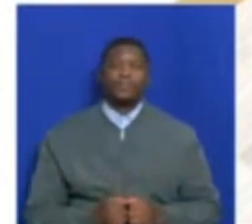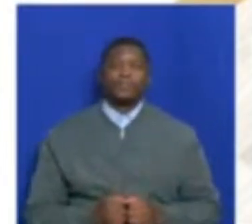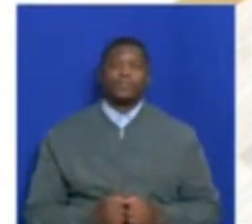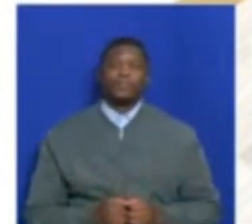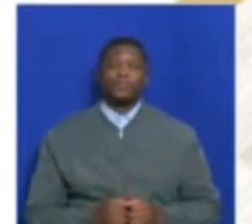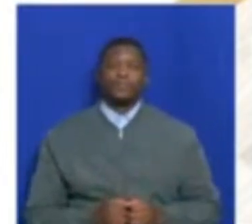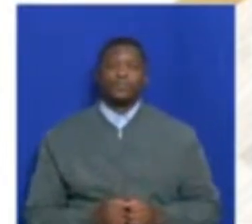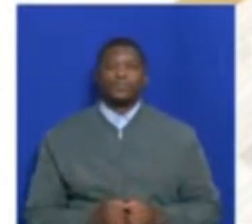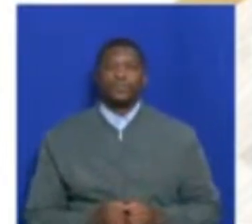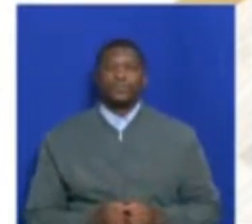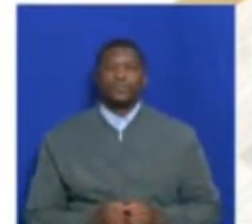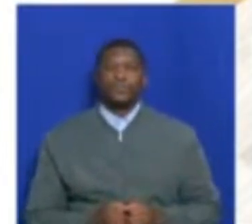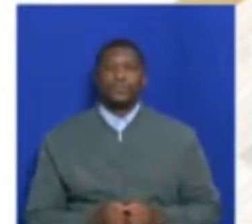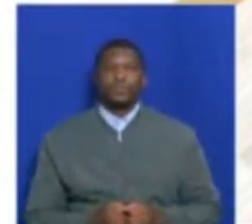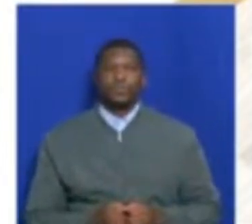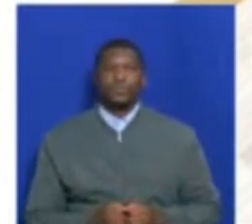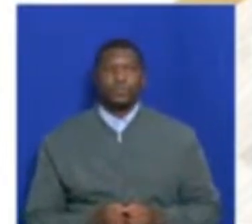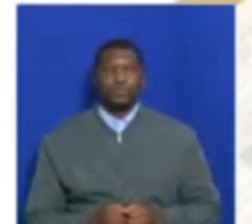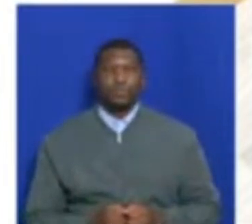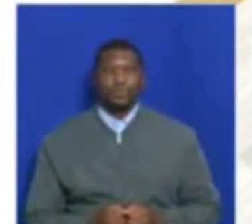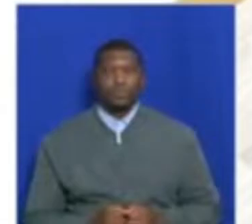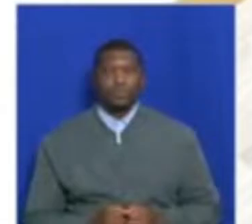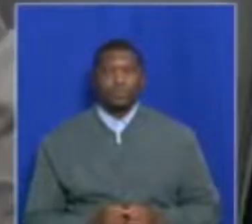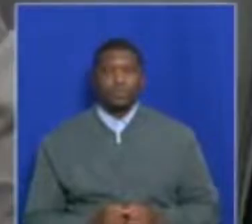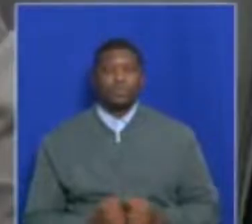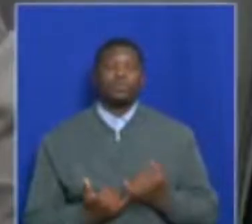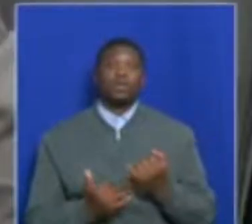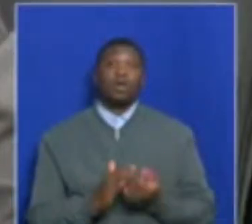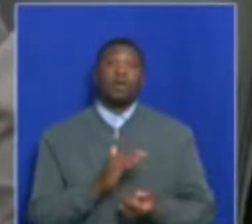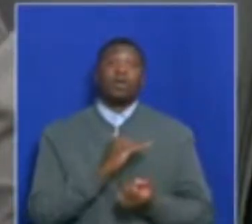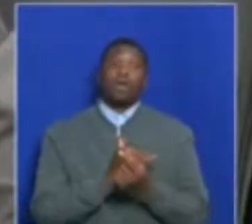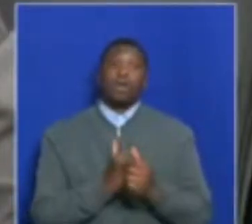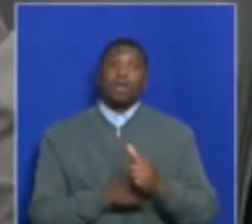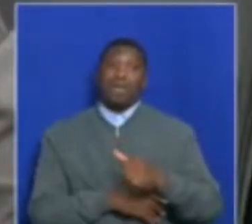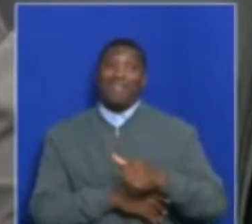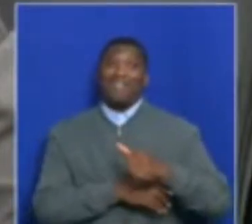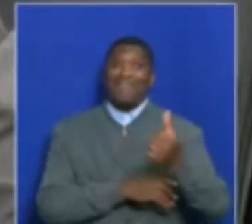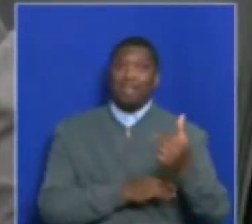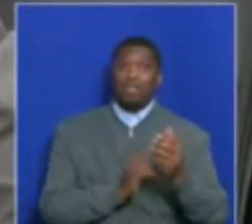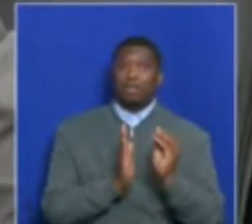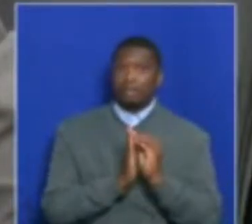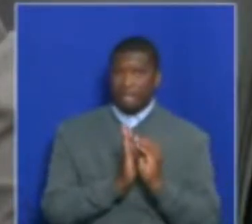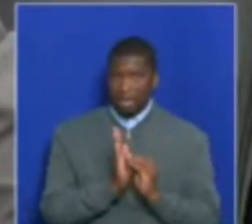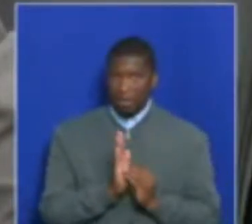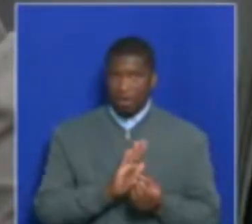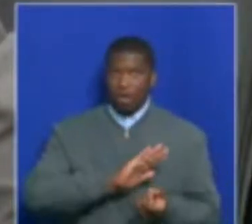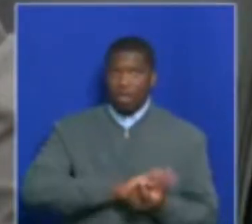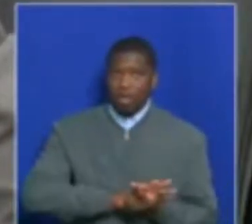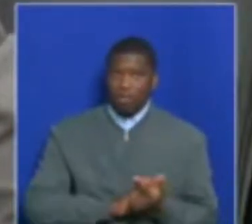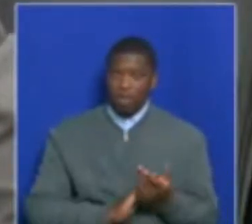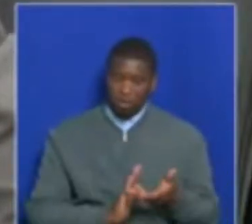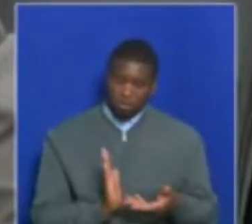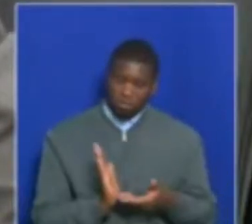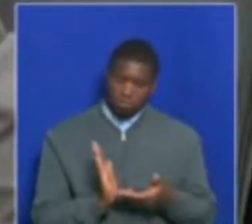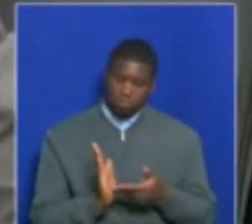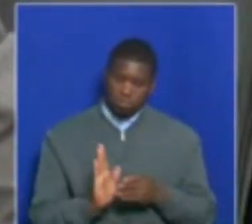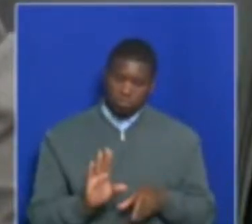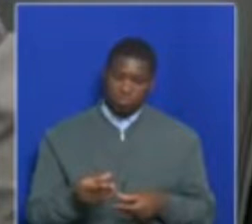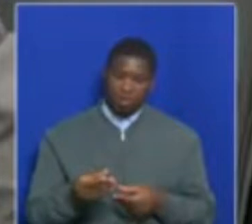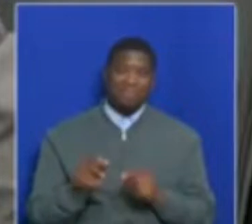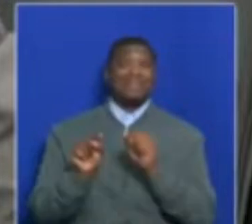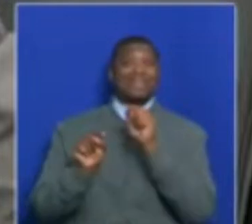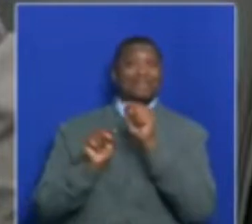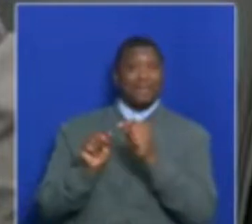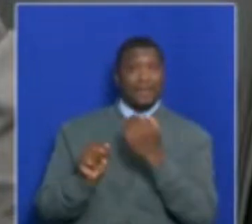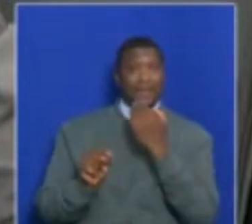There is another statement that appears in the docket implicating Mr.